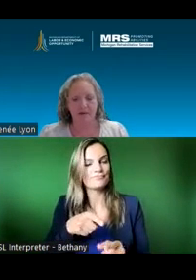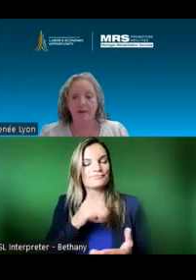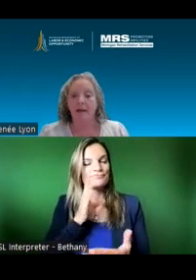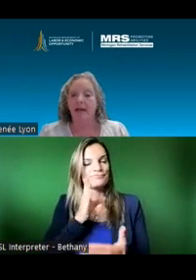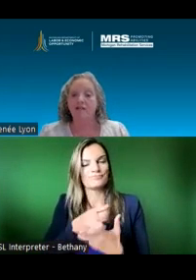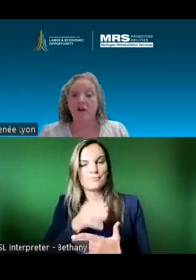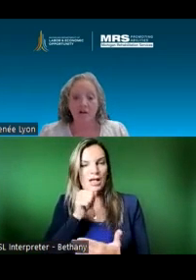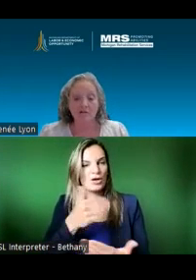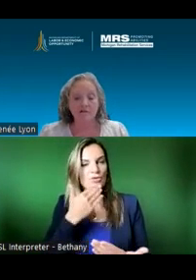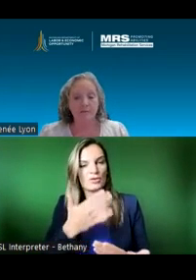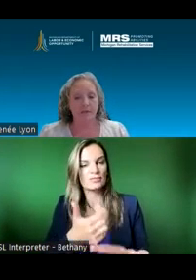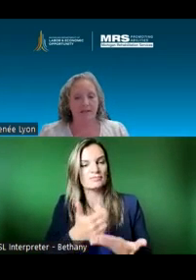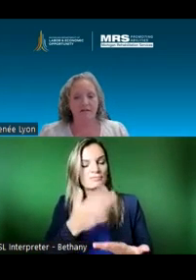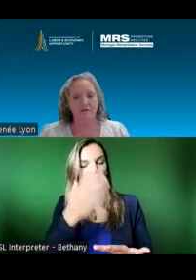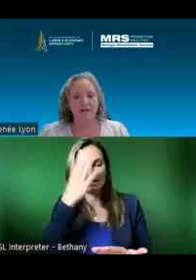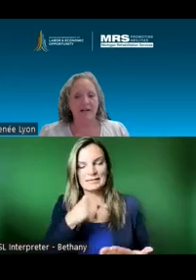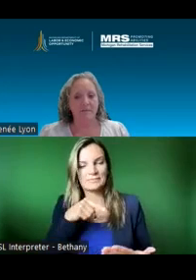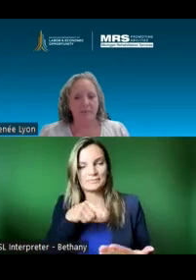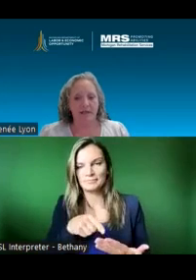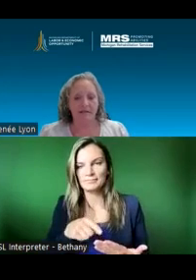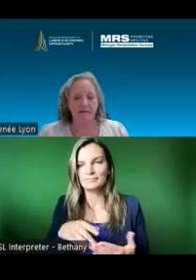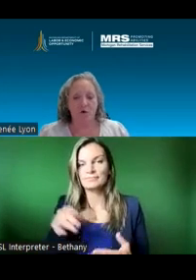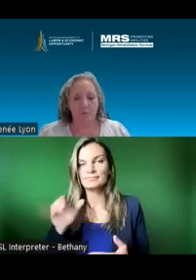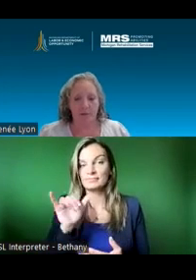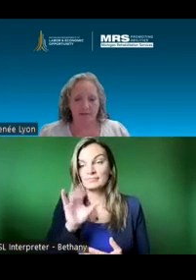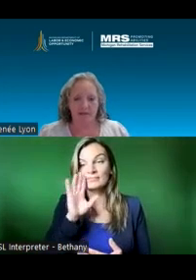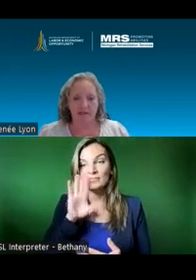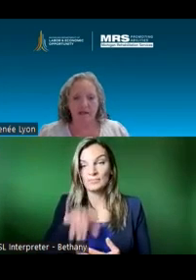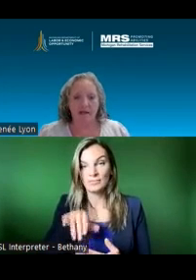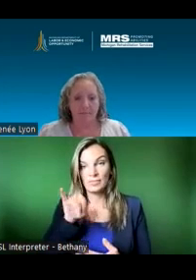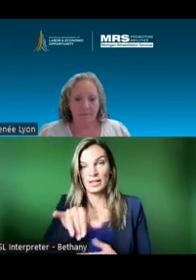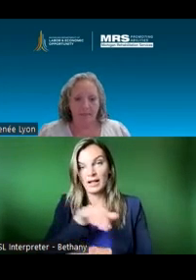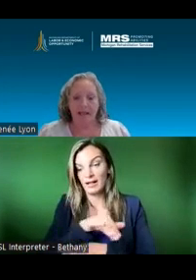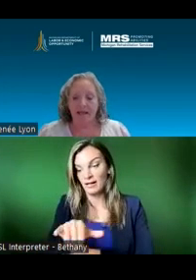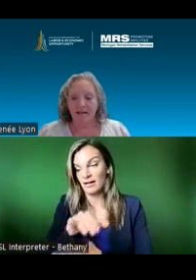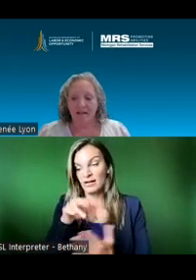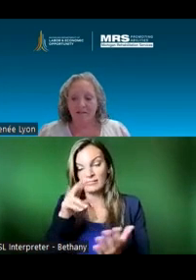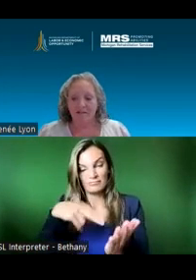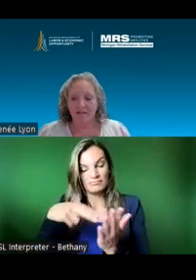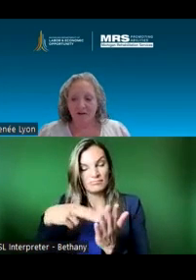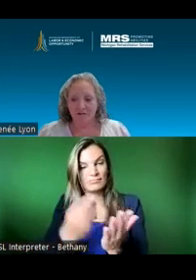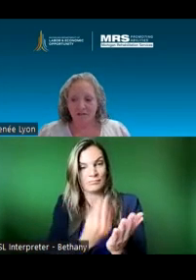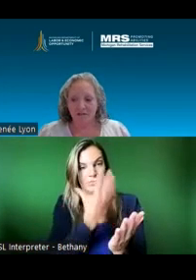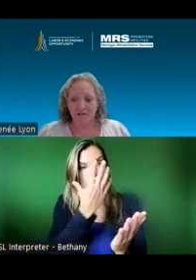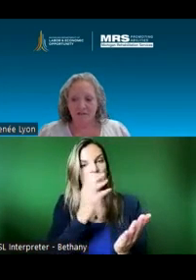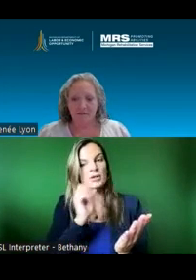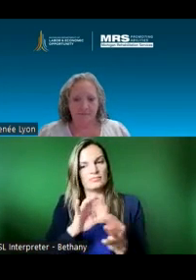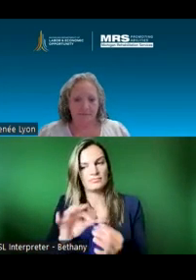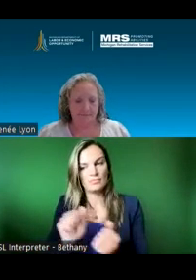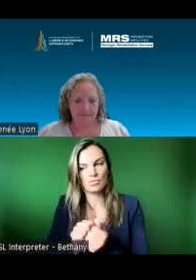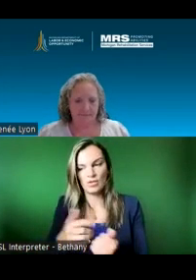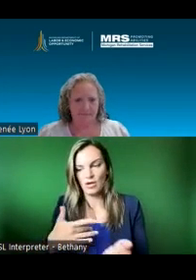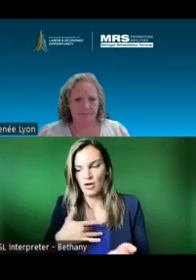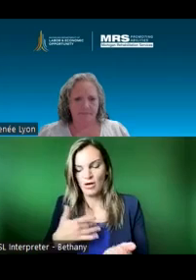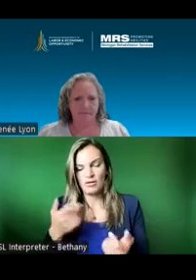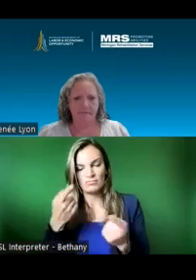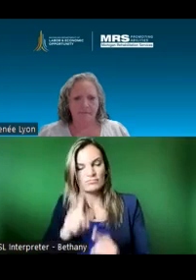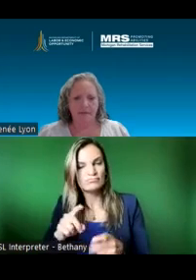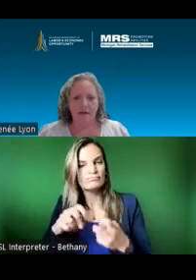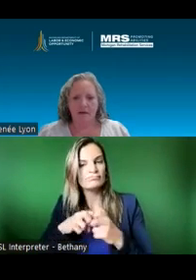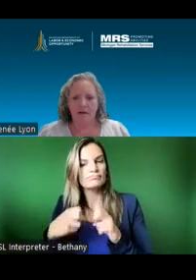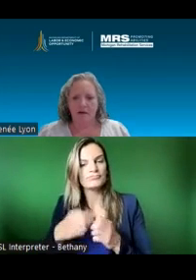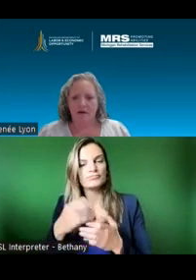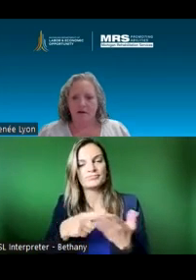sleep. It's also been linked to diabetes, obesity, and actually heart disease.